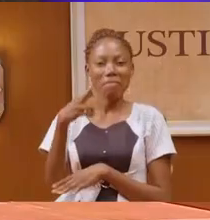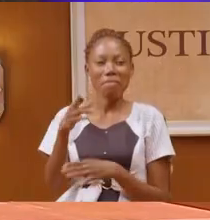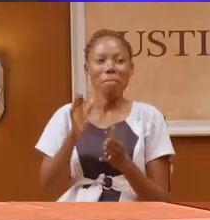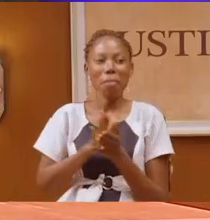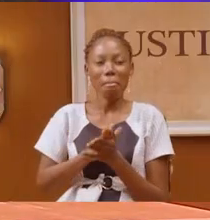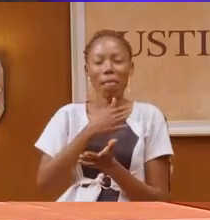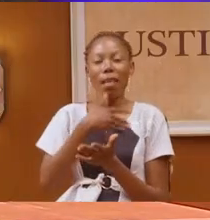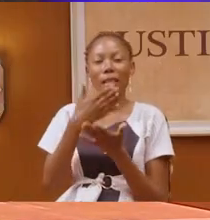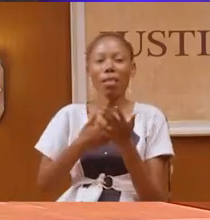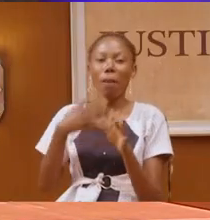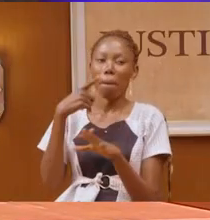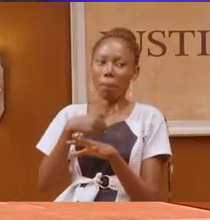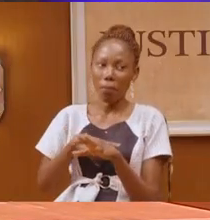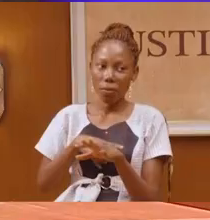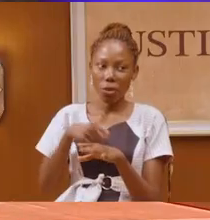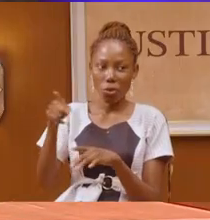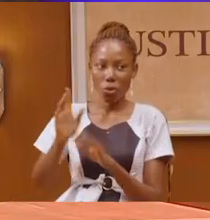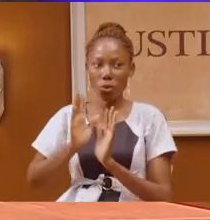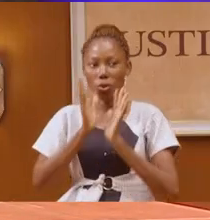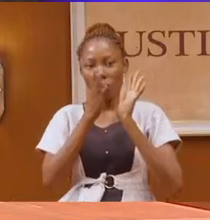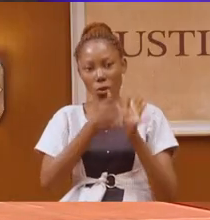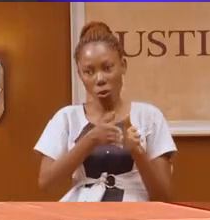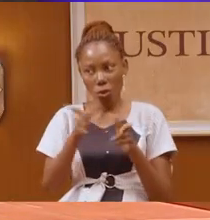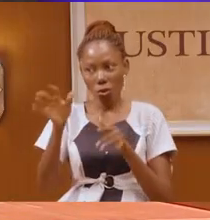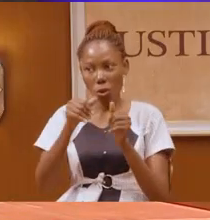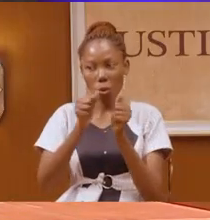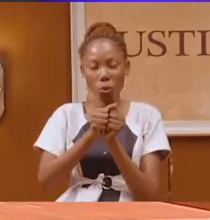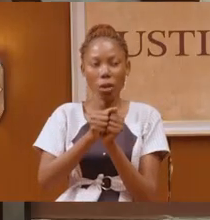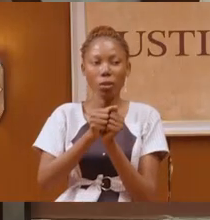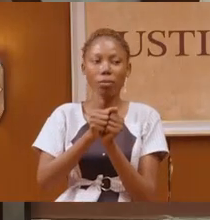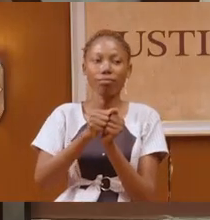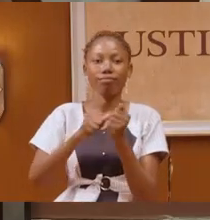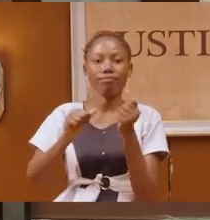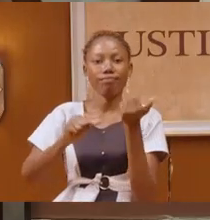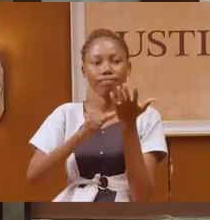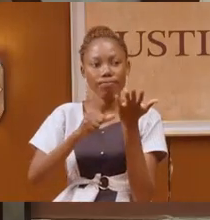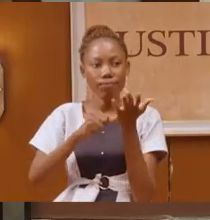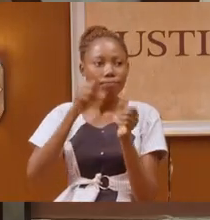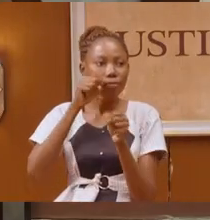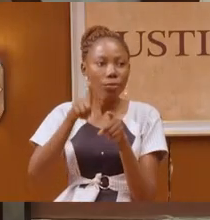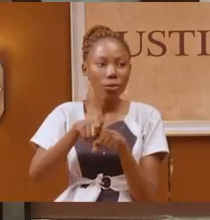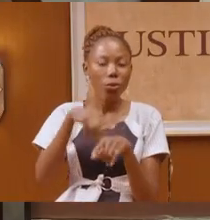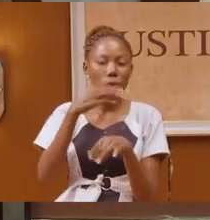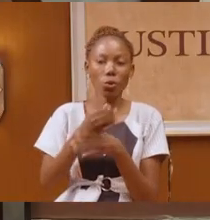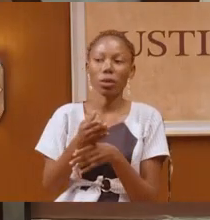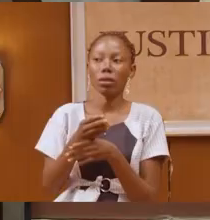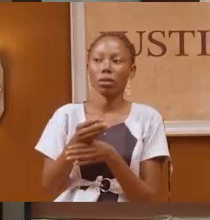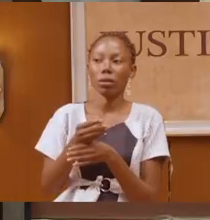And at a point in time, you had to live with her elder sister who was feeding all of